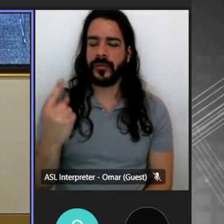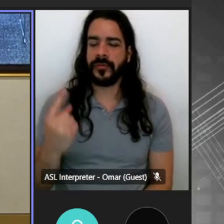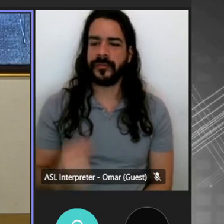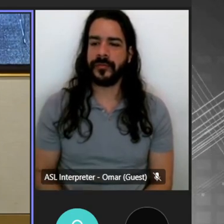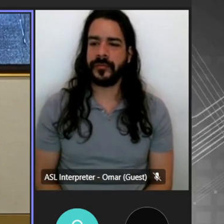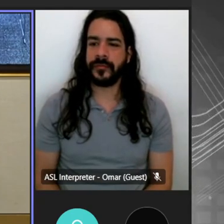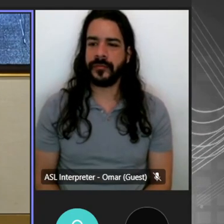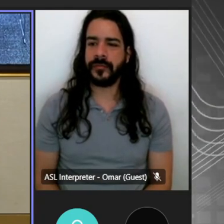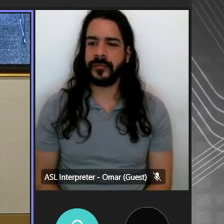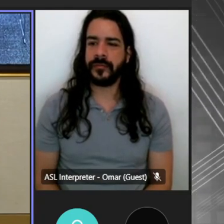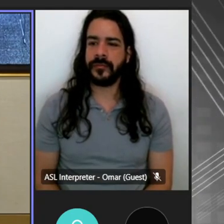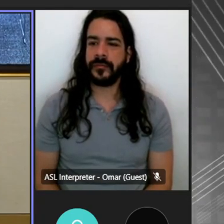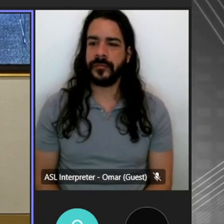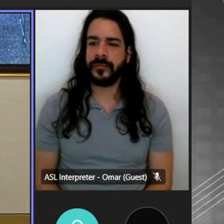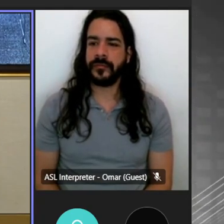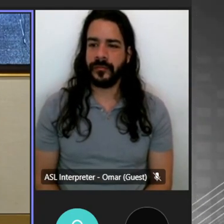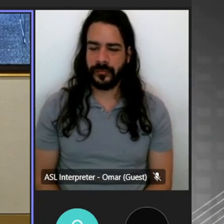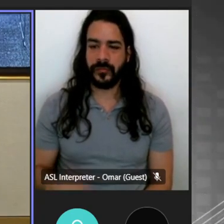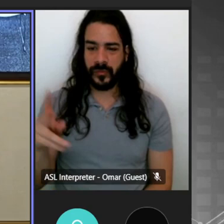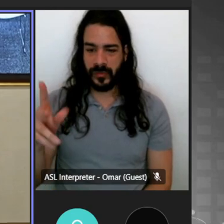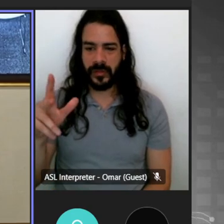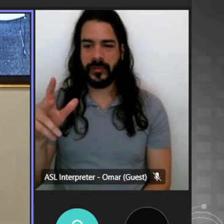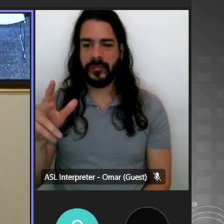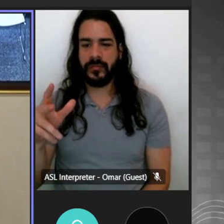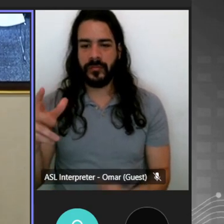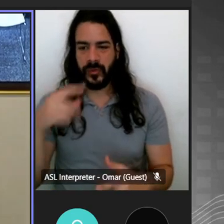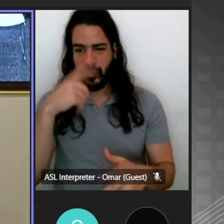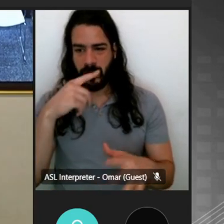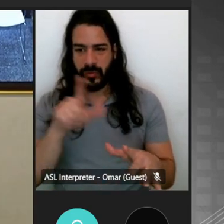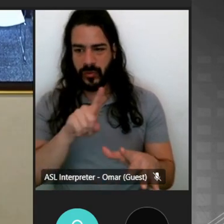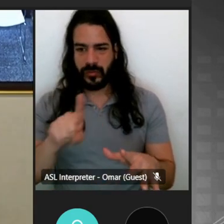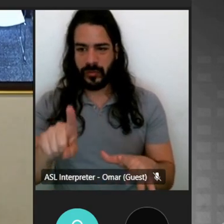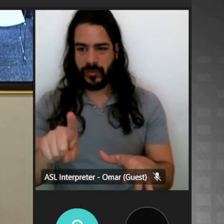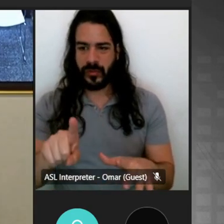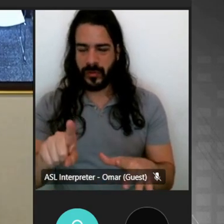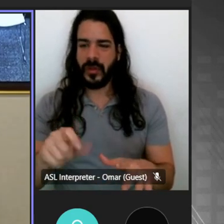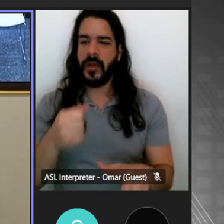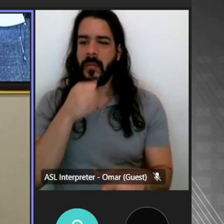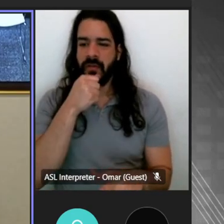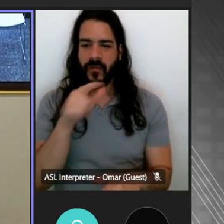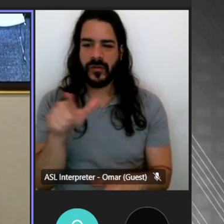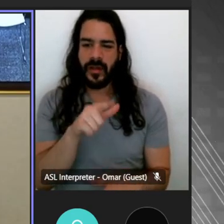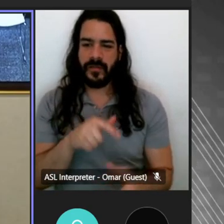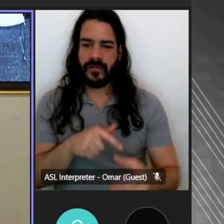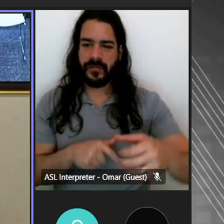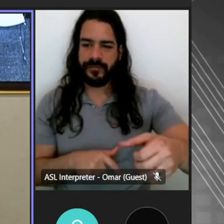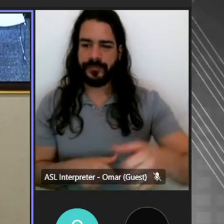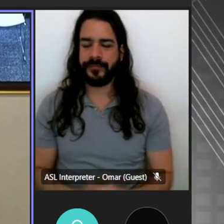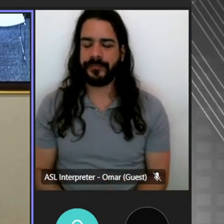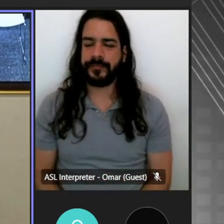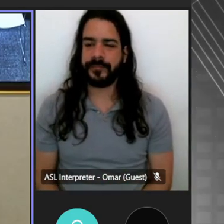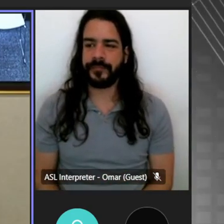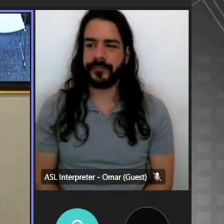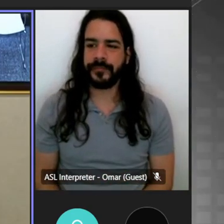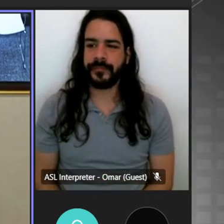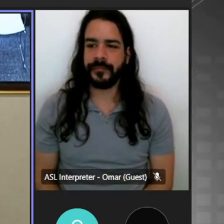Someone's coming. Let me take your, if you don't mind. You've got three steps. There you go. Your microphone is at your left hand.